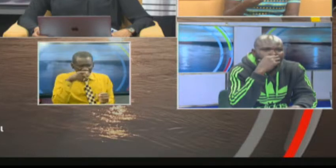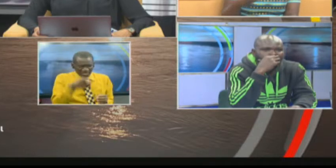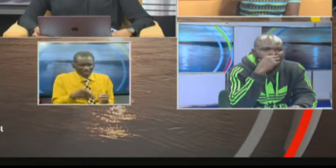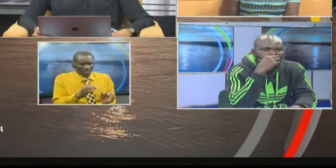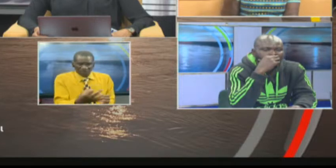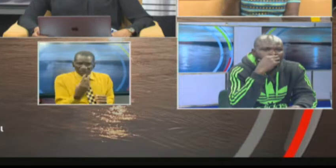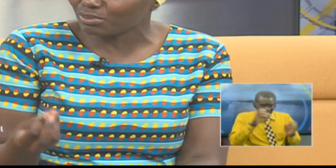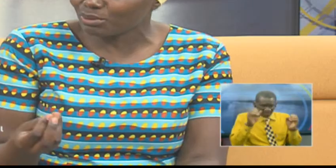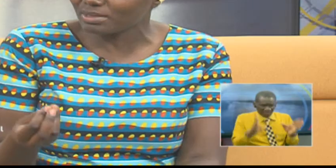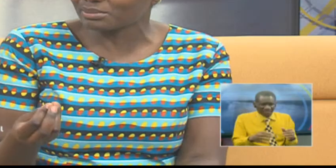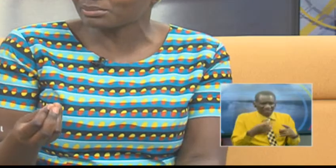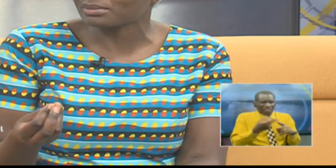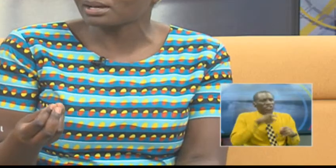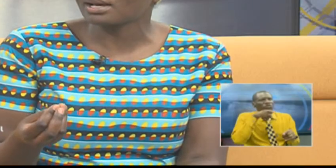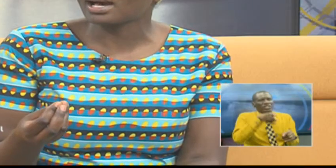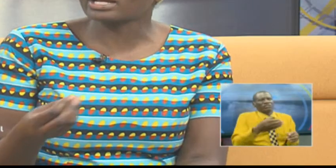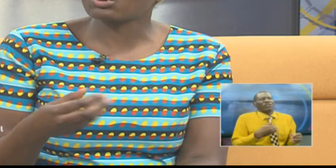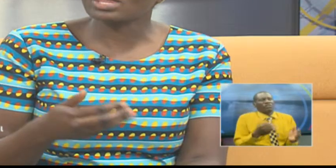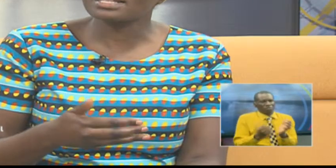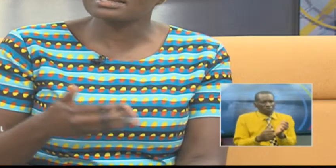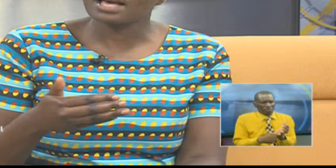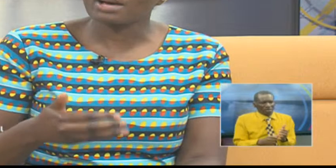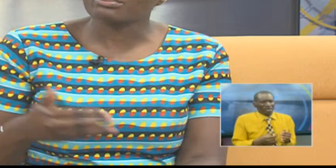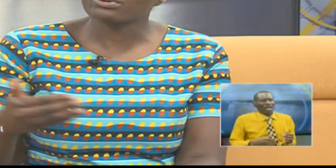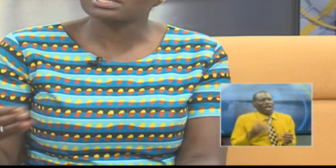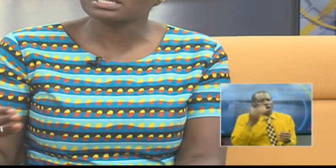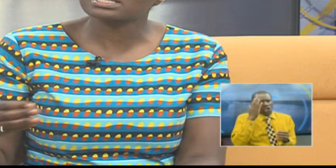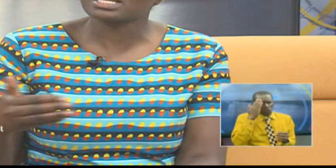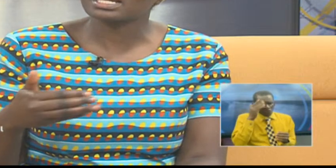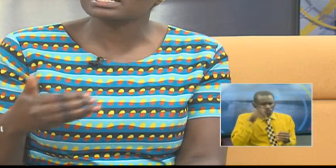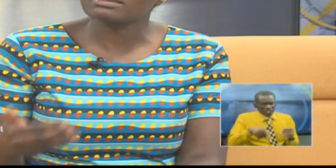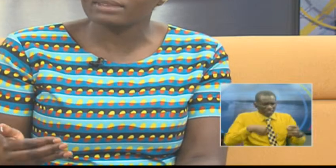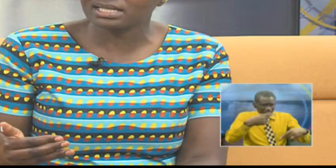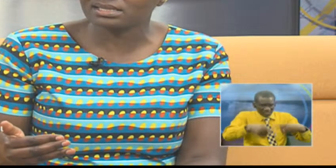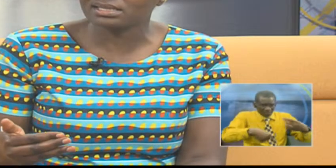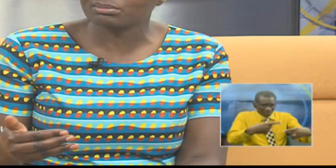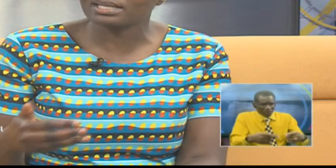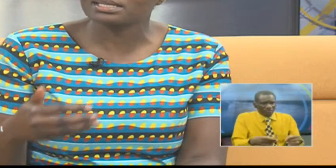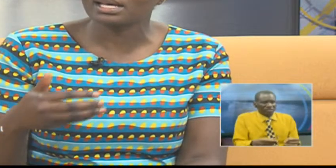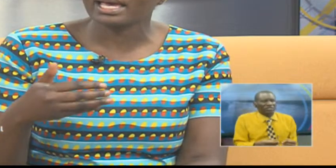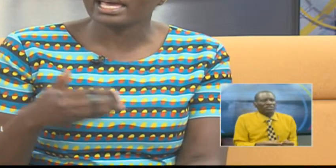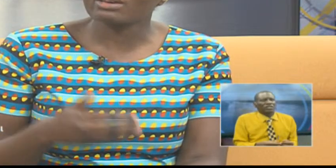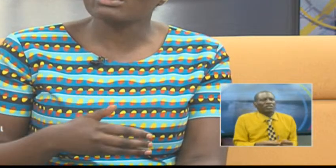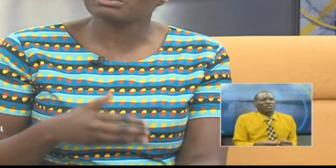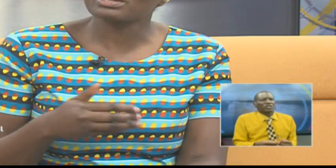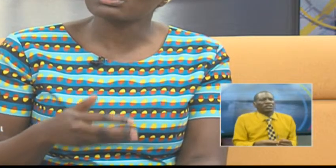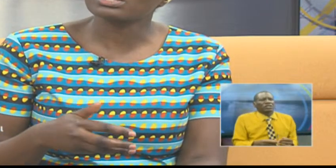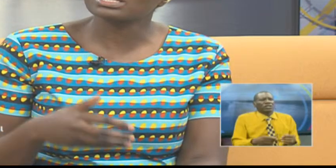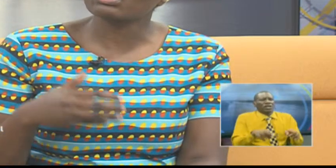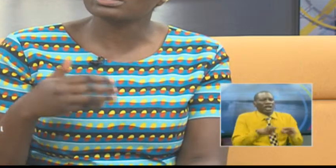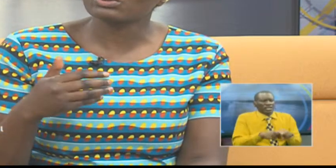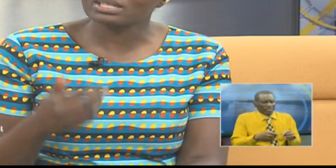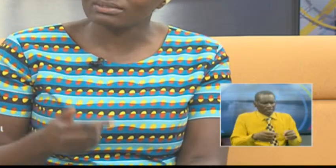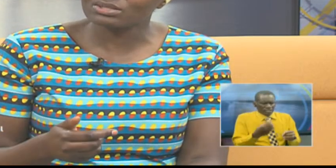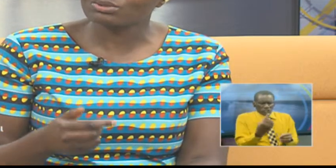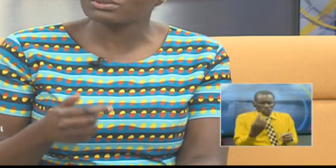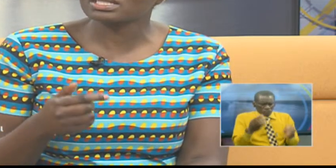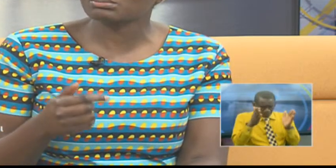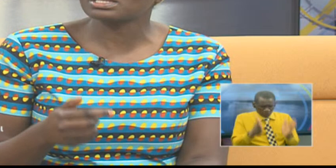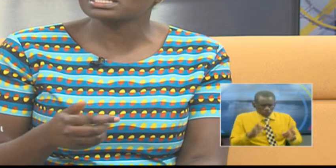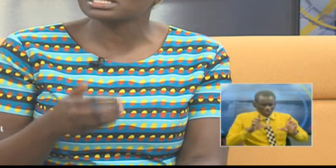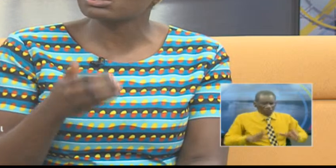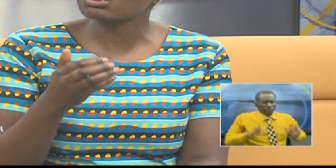then you are the one who has a problem. I know that's a process than an event, but every person dealing with whatever sort